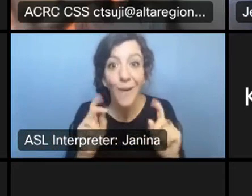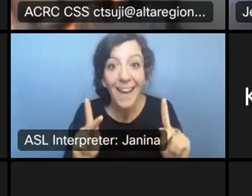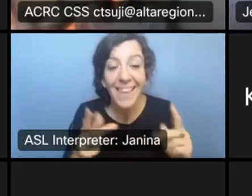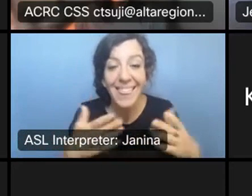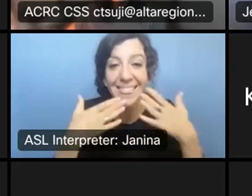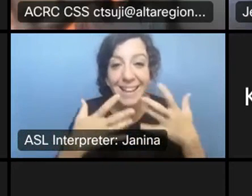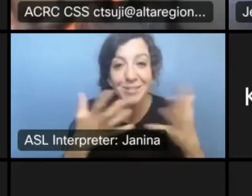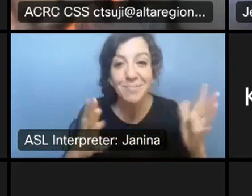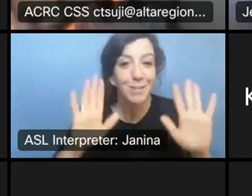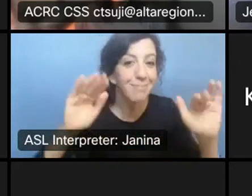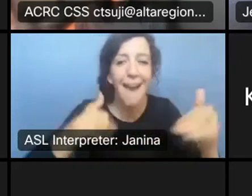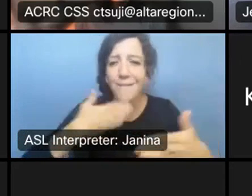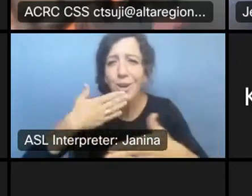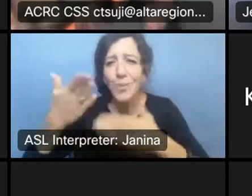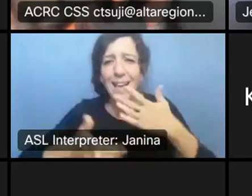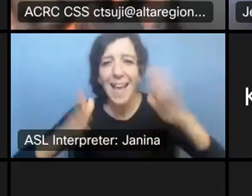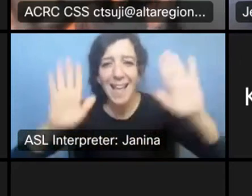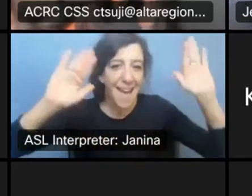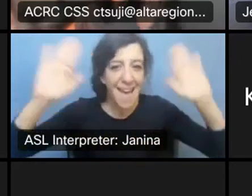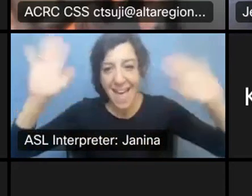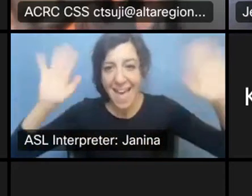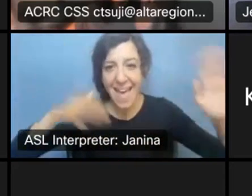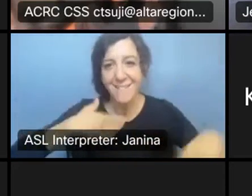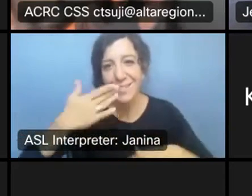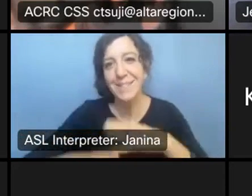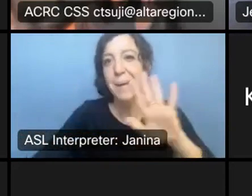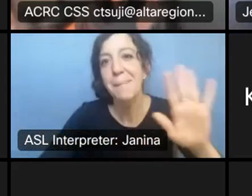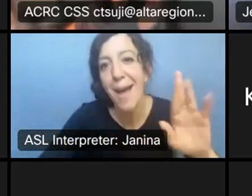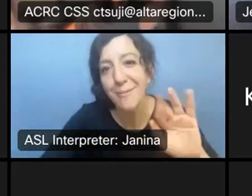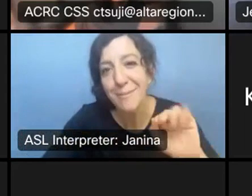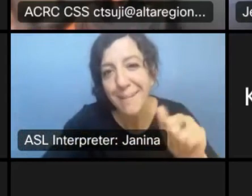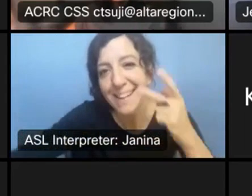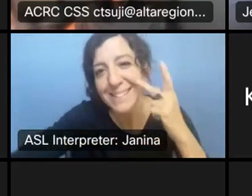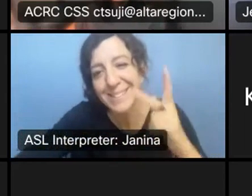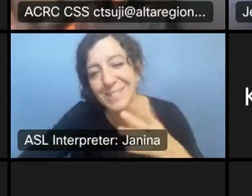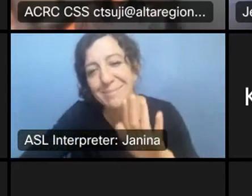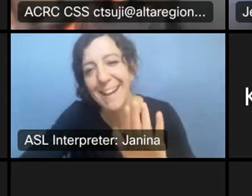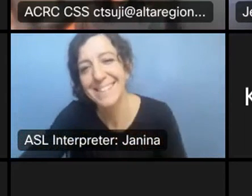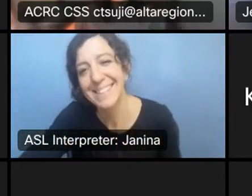folks very much. Have a great weekend. Take care. Appreciate everyone.